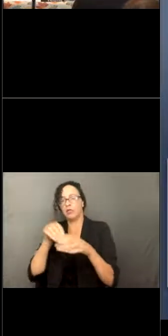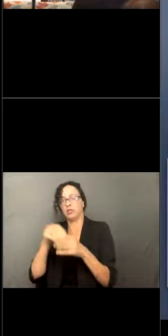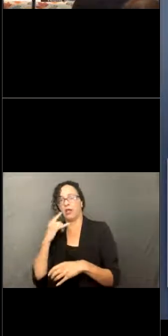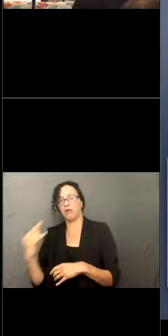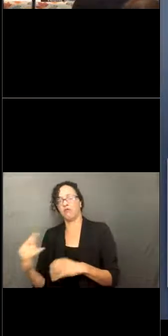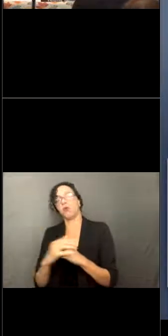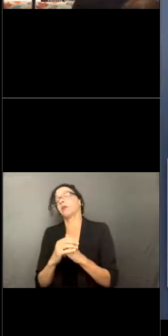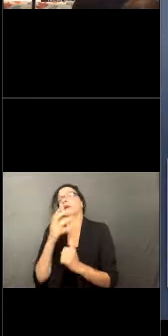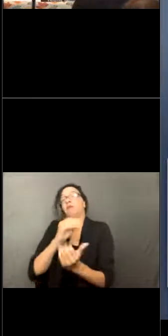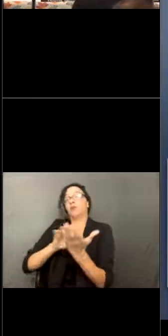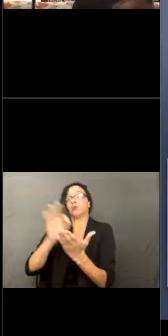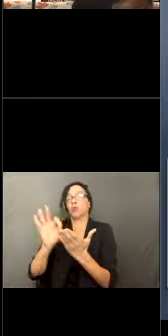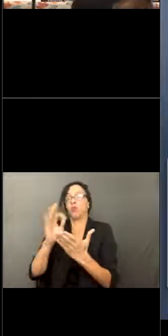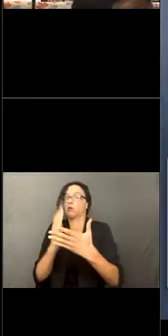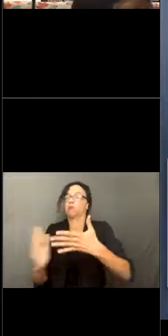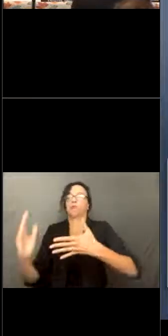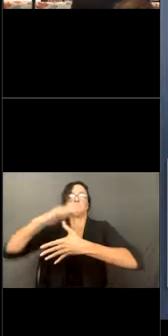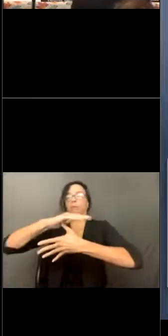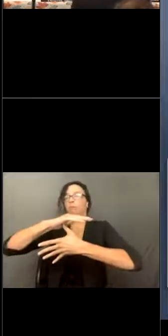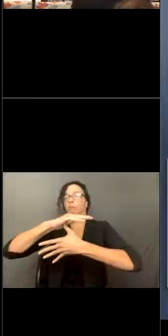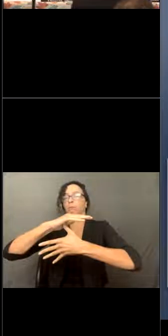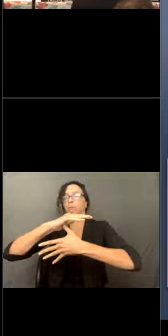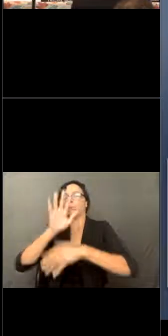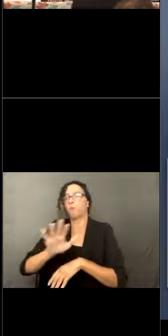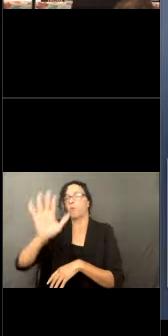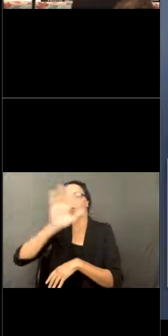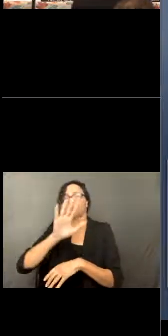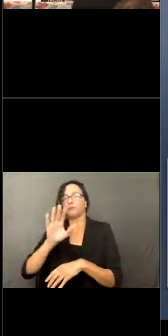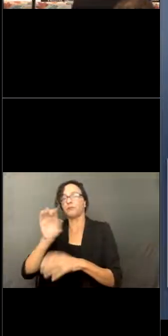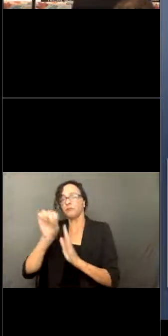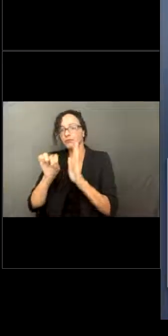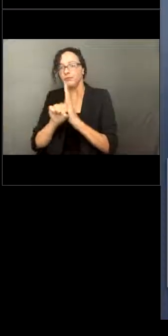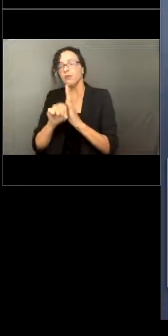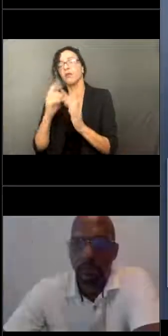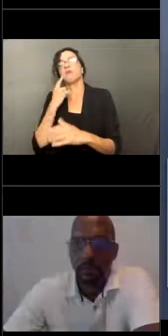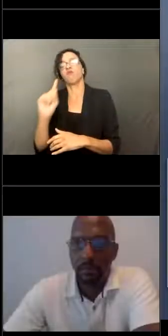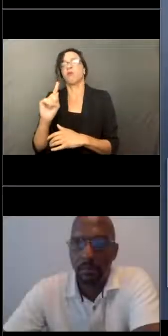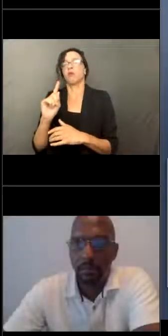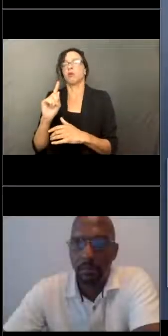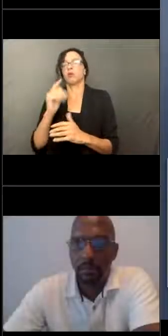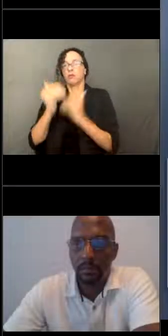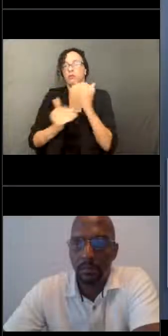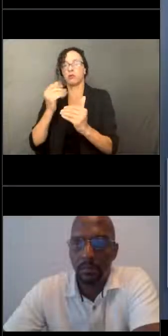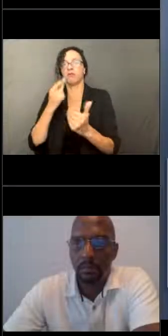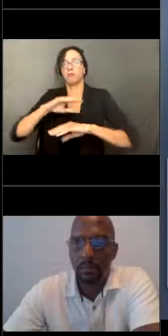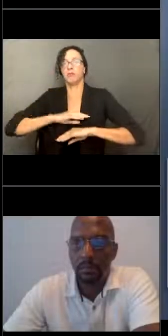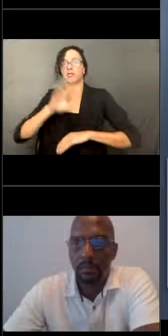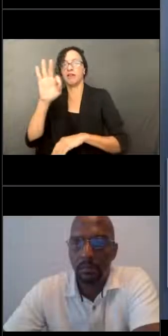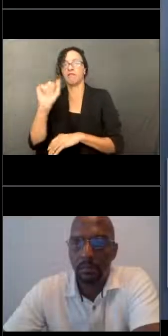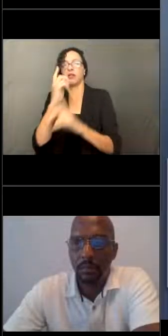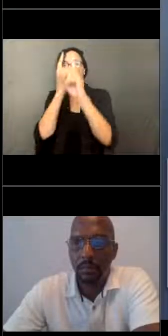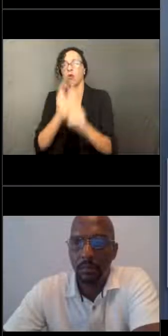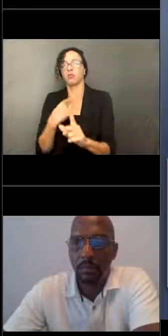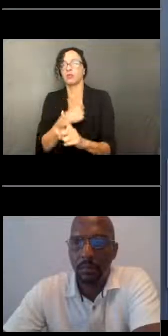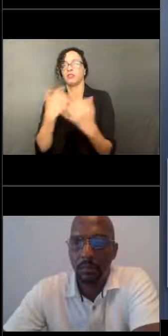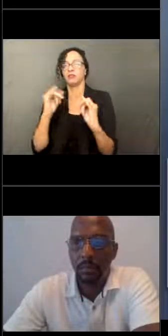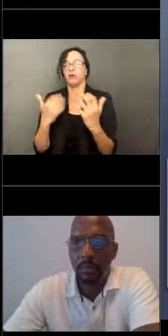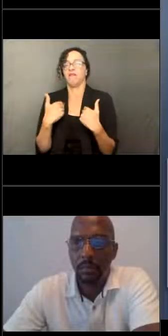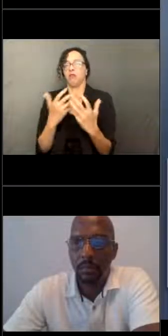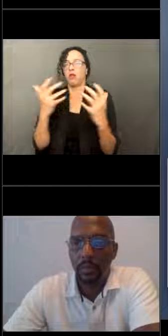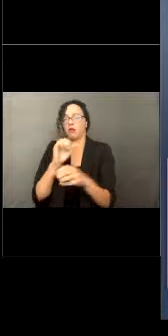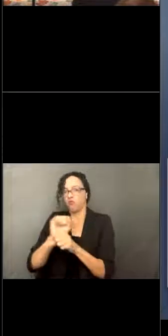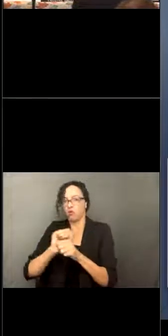highest of the states on their measurement of states' progress towards meeting equity goals. While we still have much work to do, California